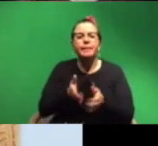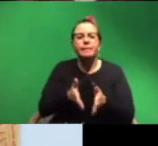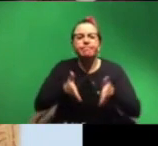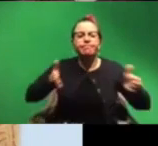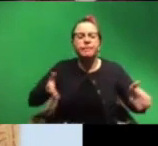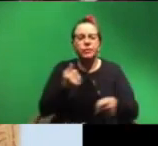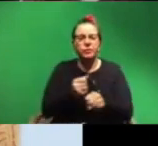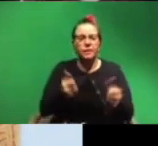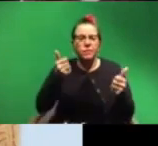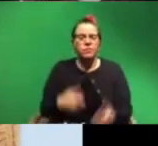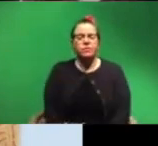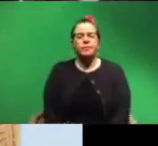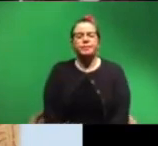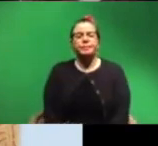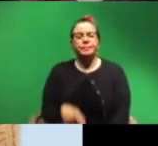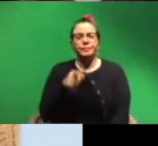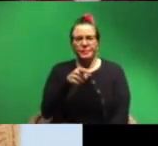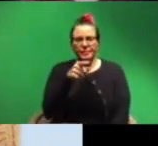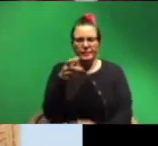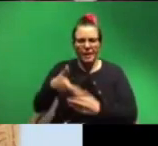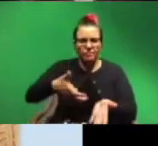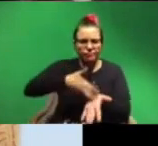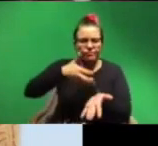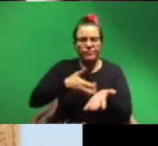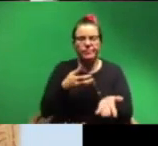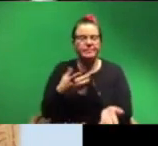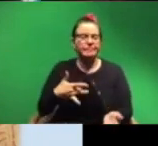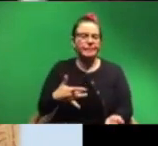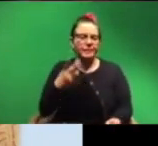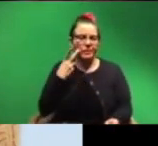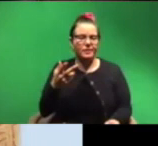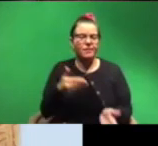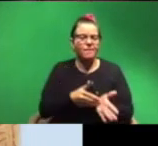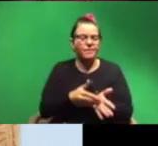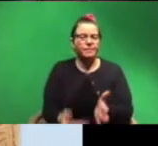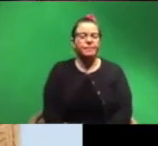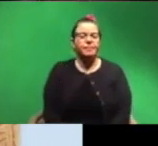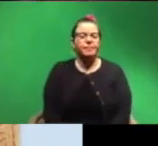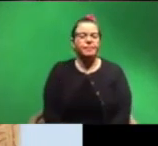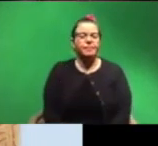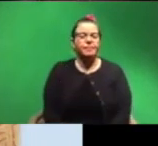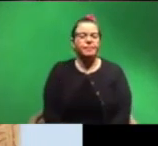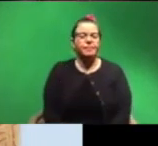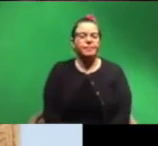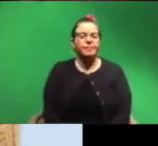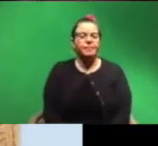people. So this was a common view of ours, that we would be